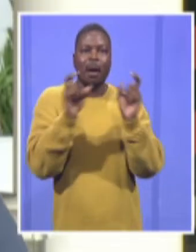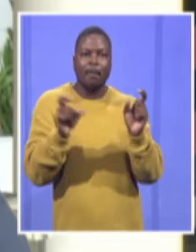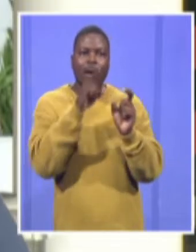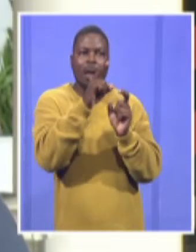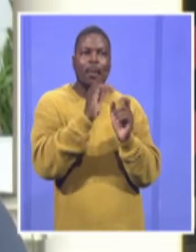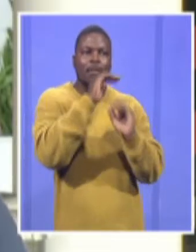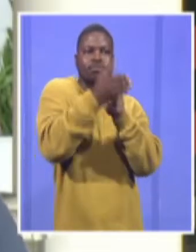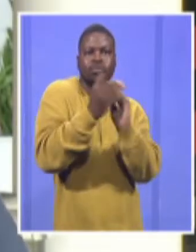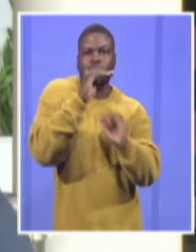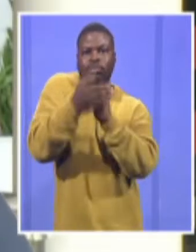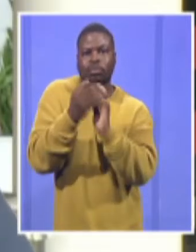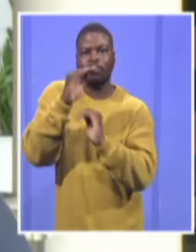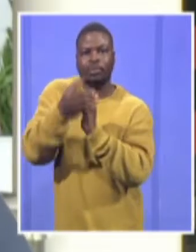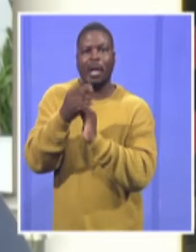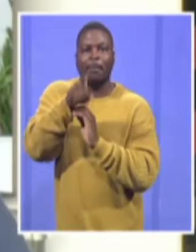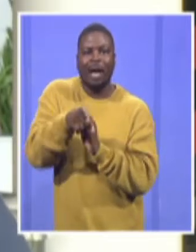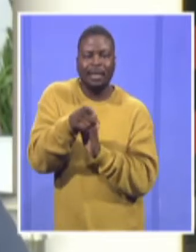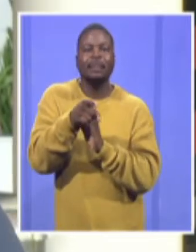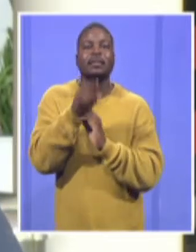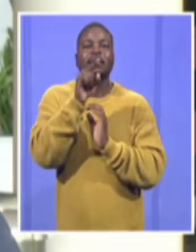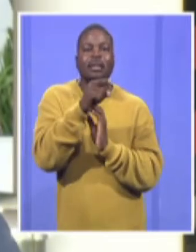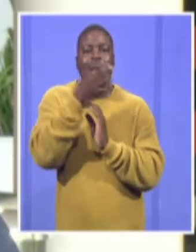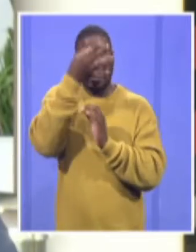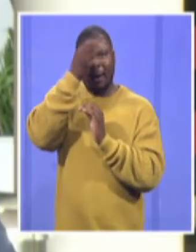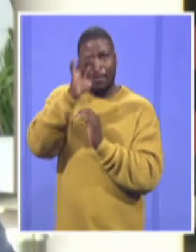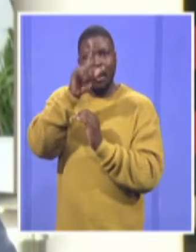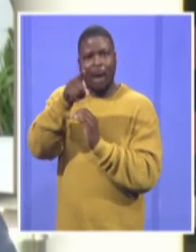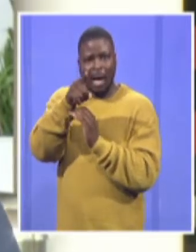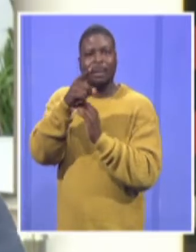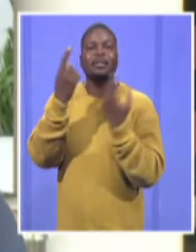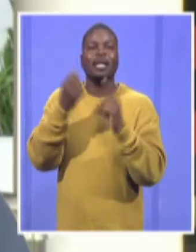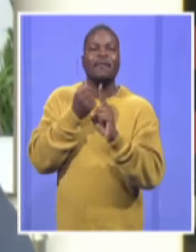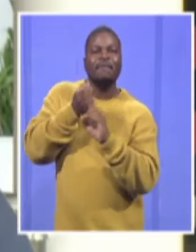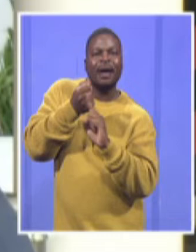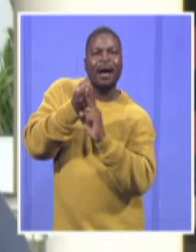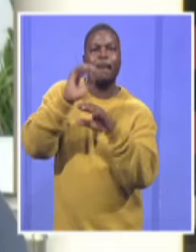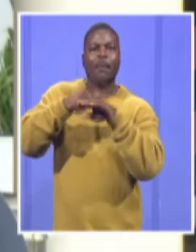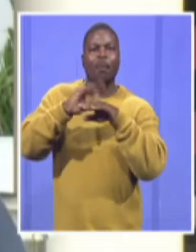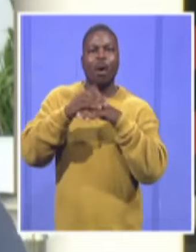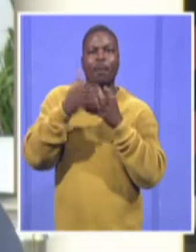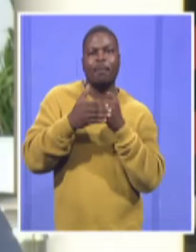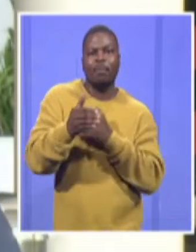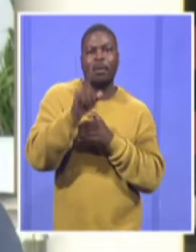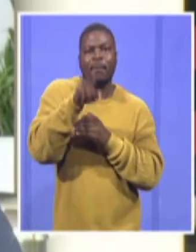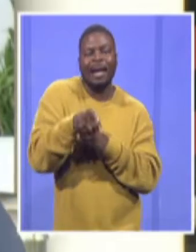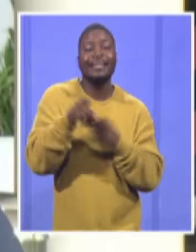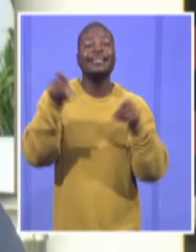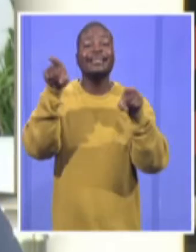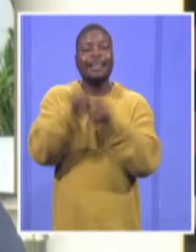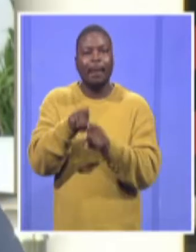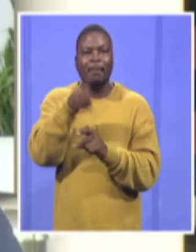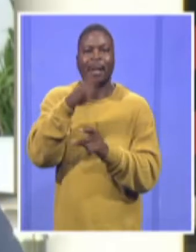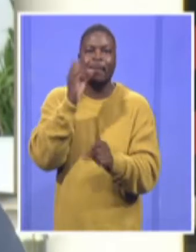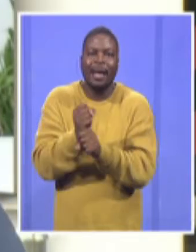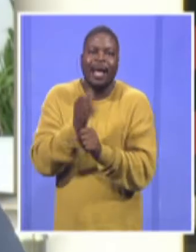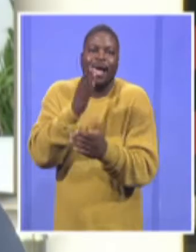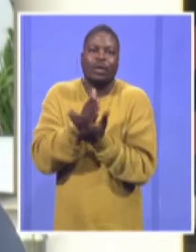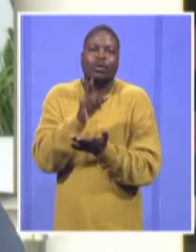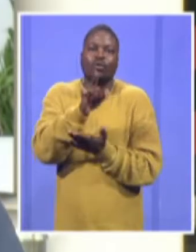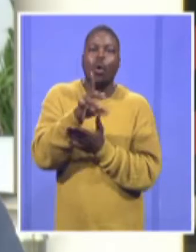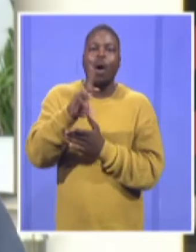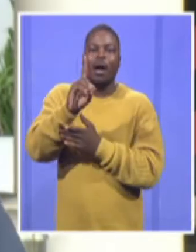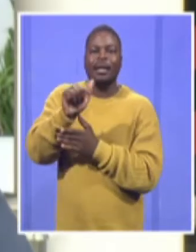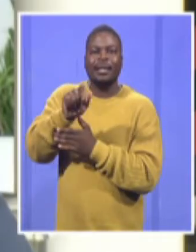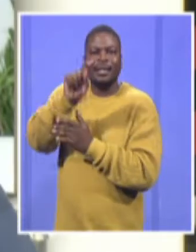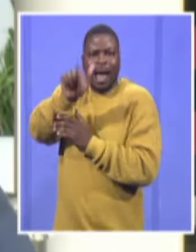put more effort in terms of fighting TB. We are also saying they need to make a real-time data available,